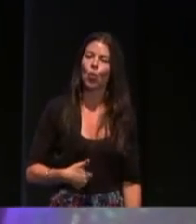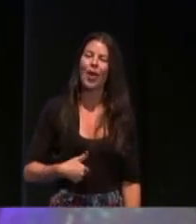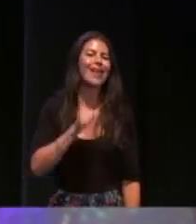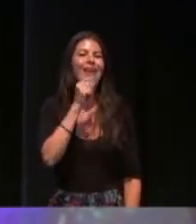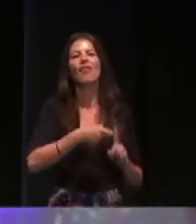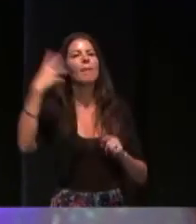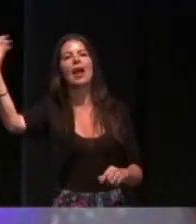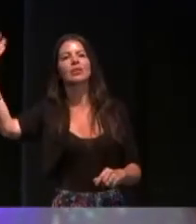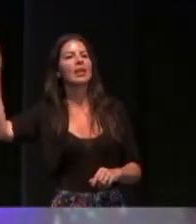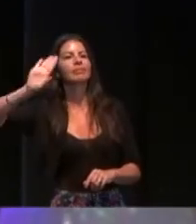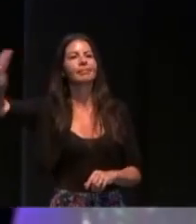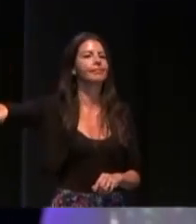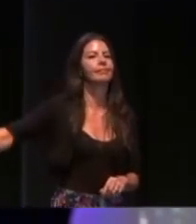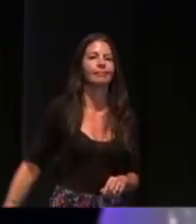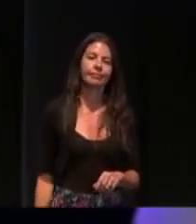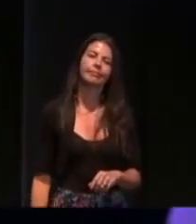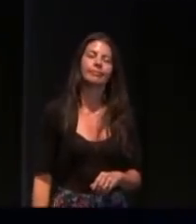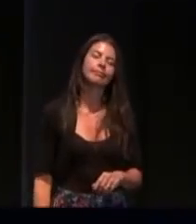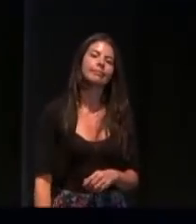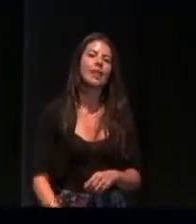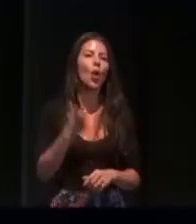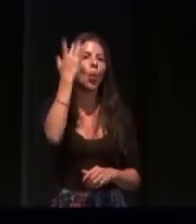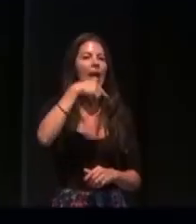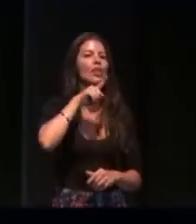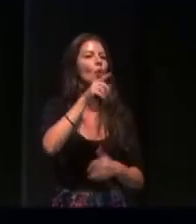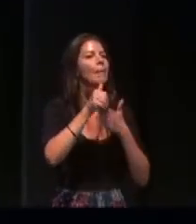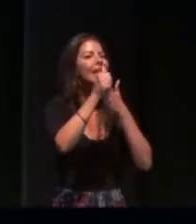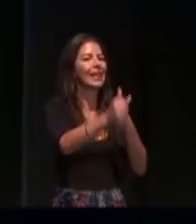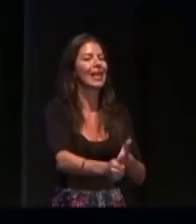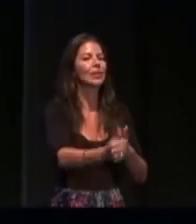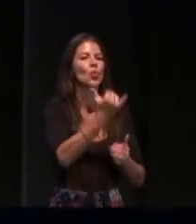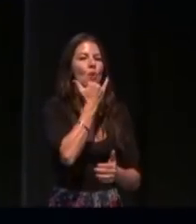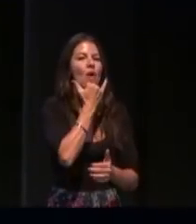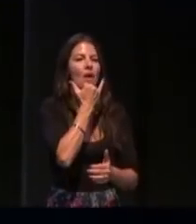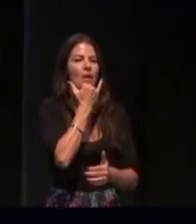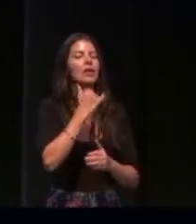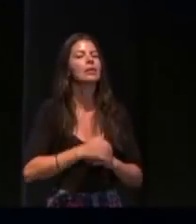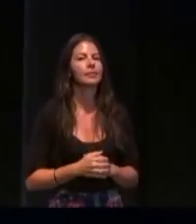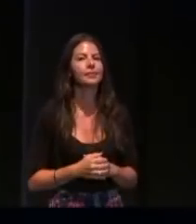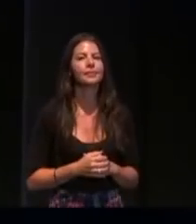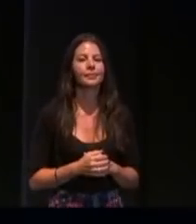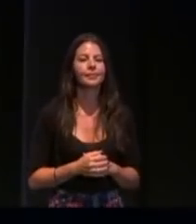not from an external source. Because you'll be led down the primrose path